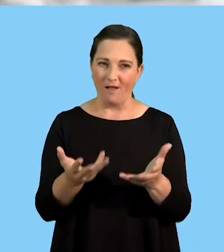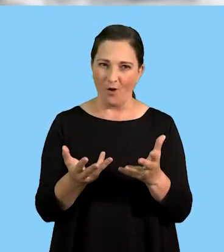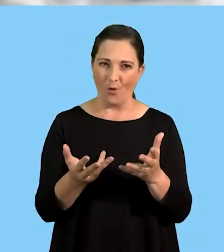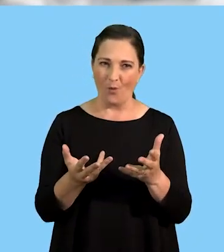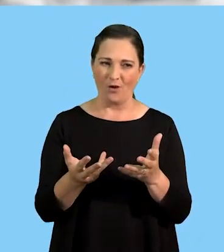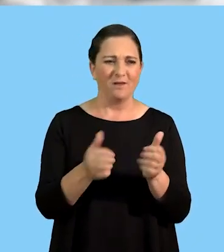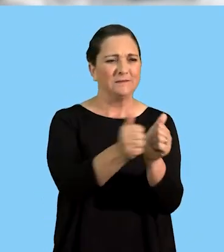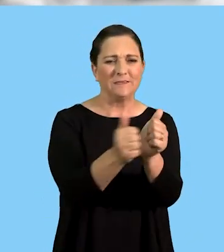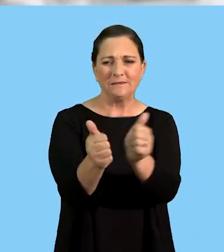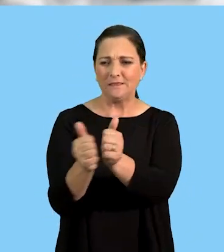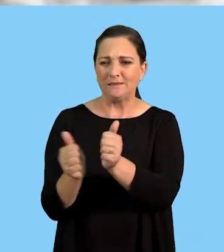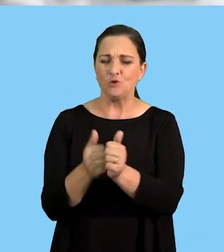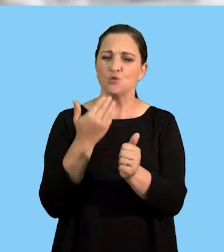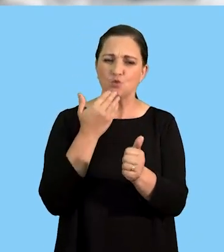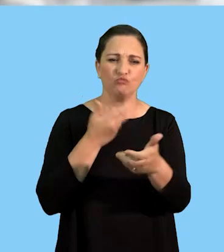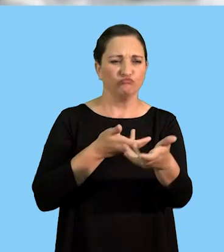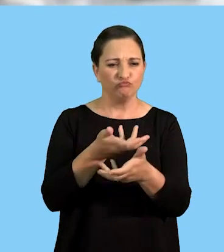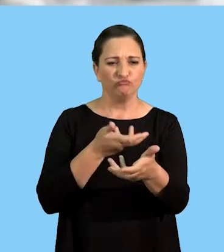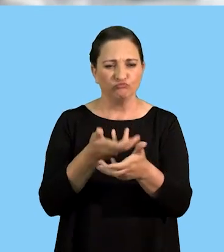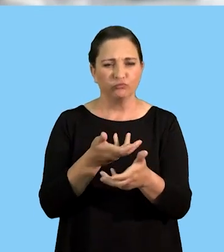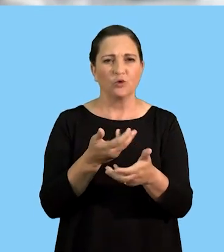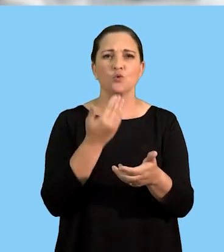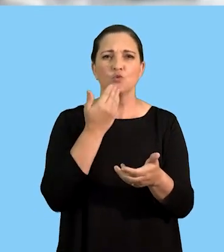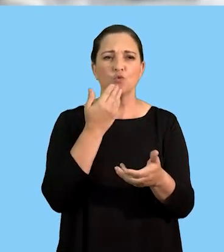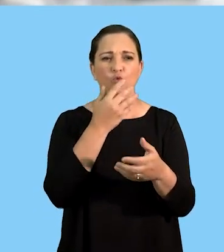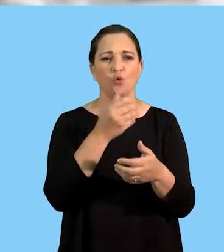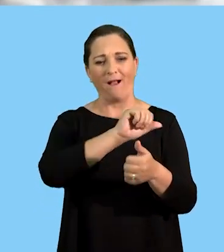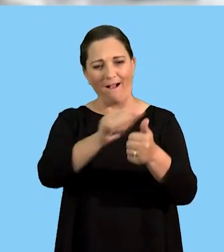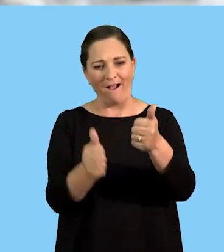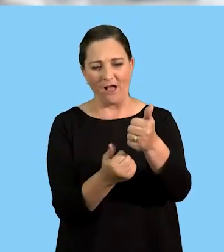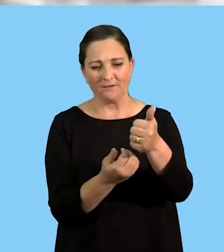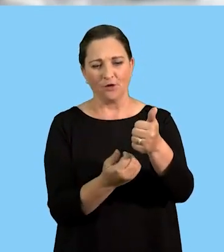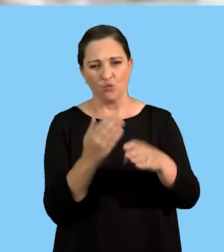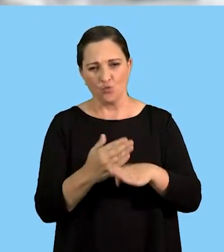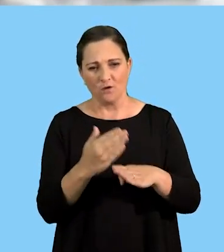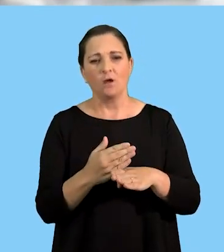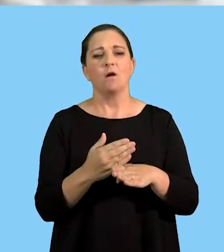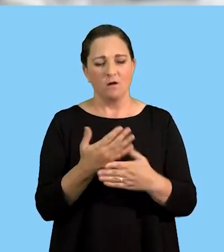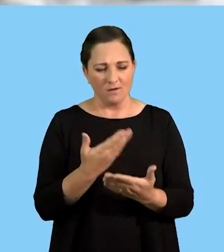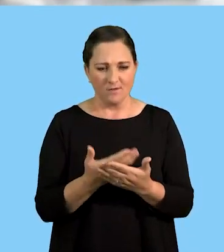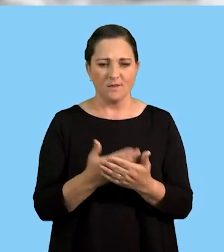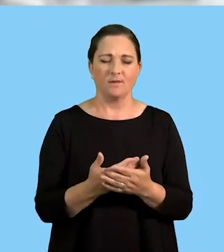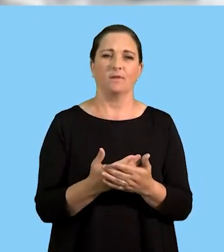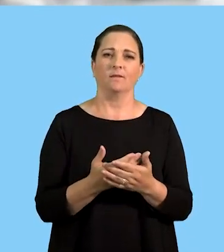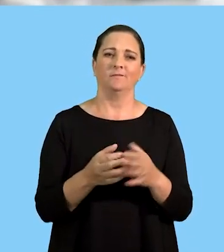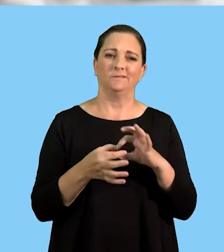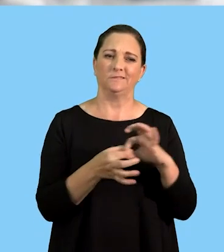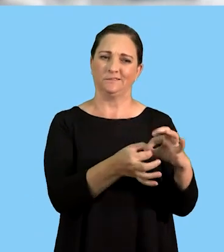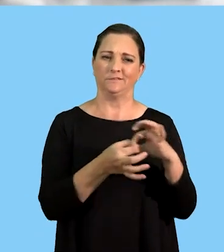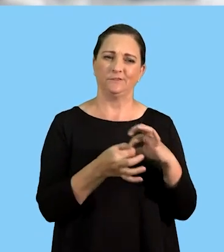interact with stakeholders and their subordinates. Hence, we are talking about their role and their attitude in